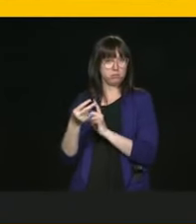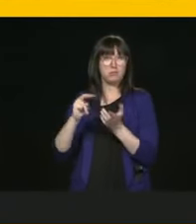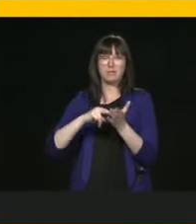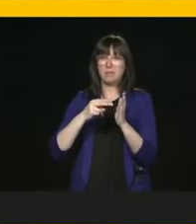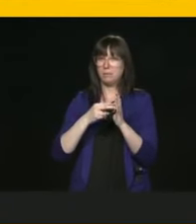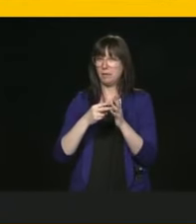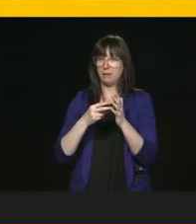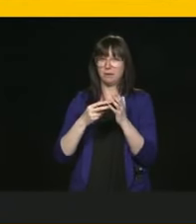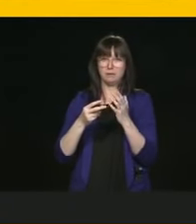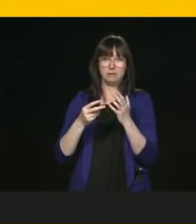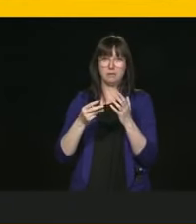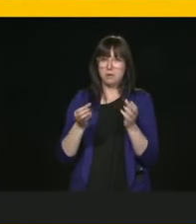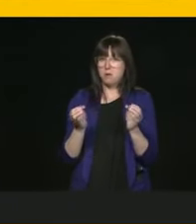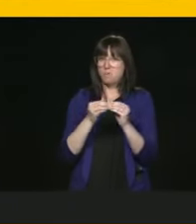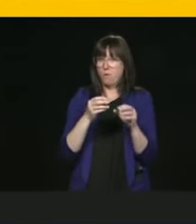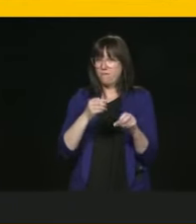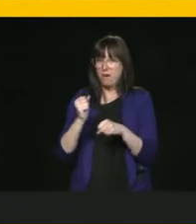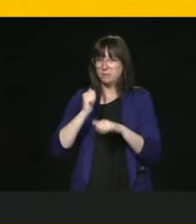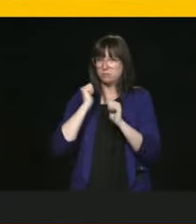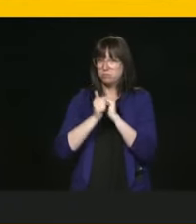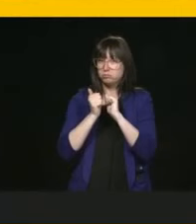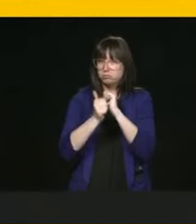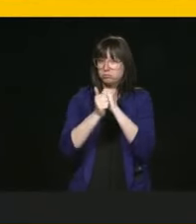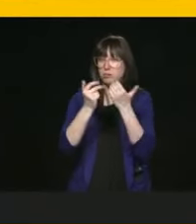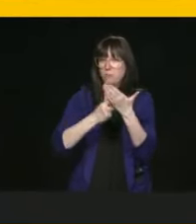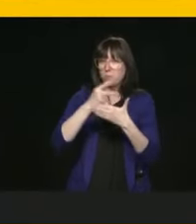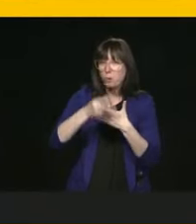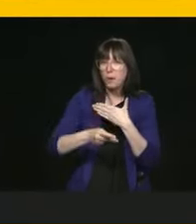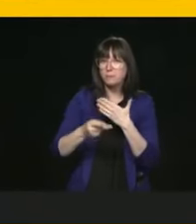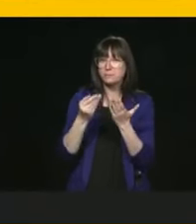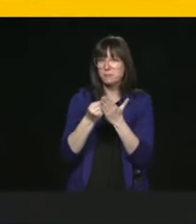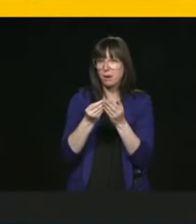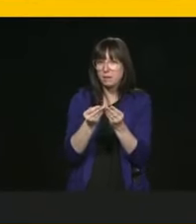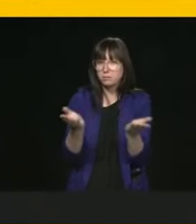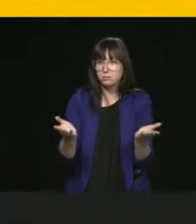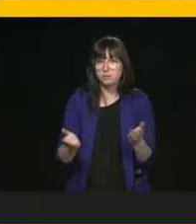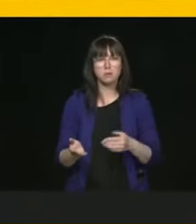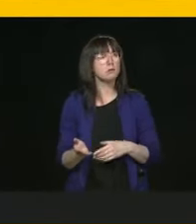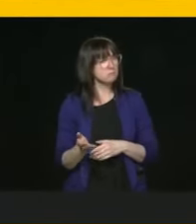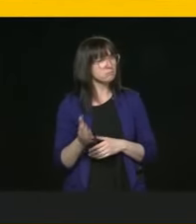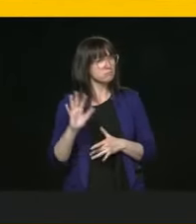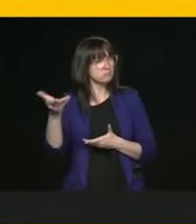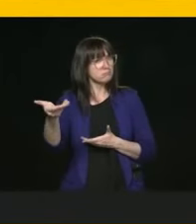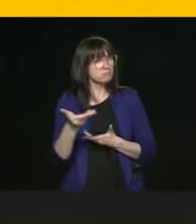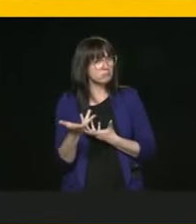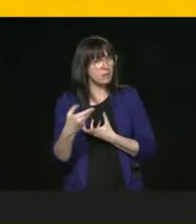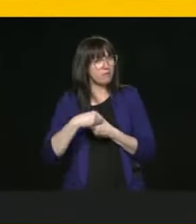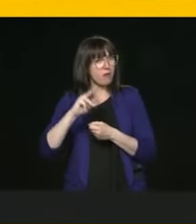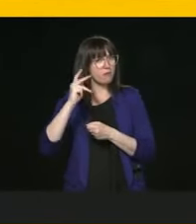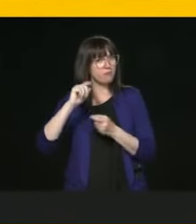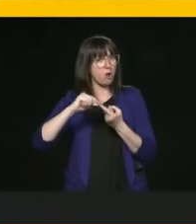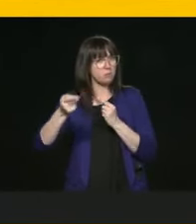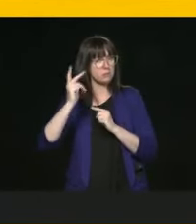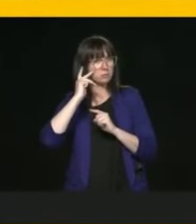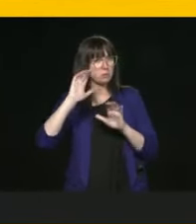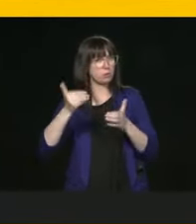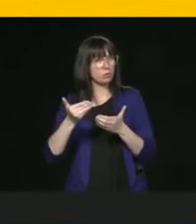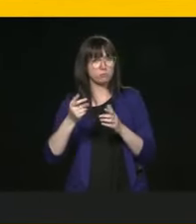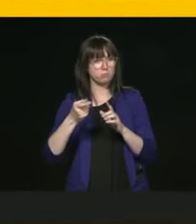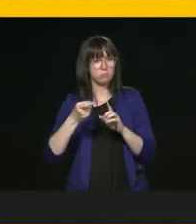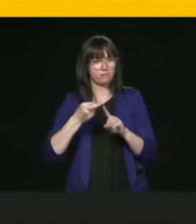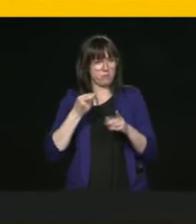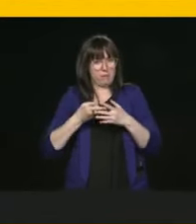money out the door sooner? We have been looping in leaders and opposition members from the very beginning.